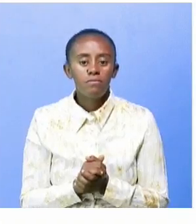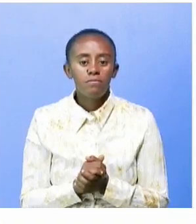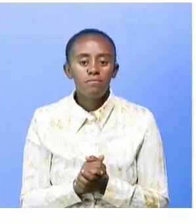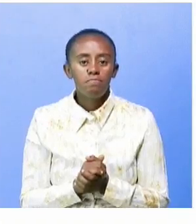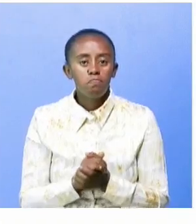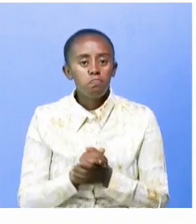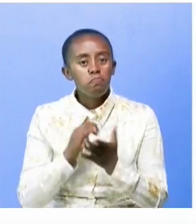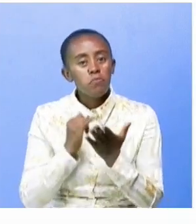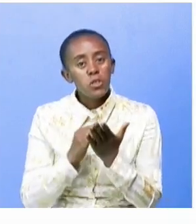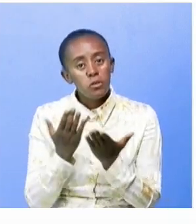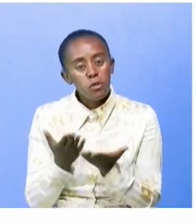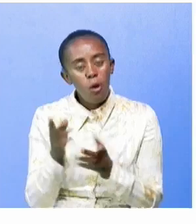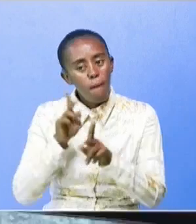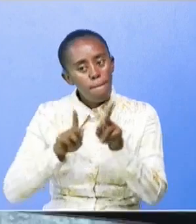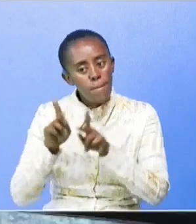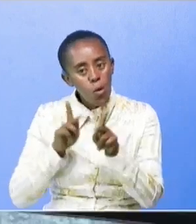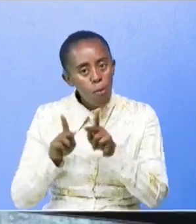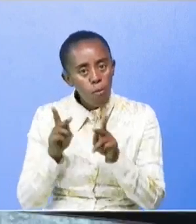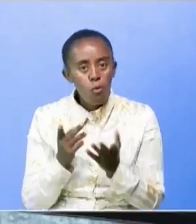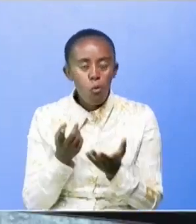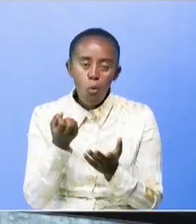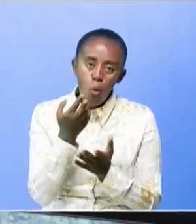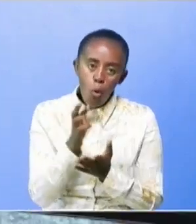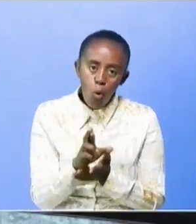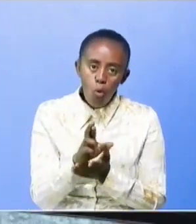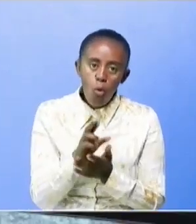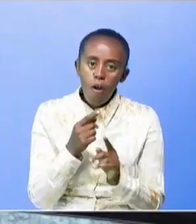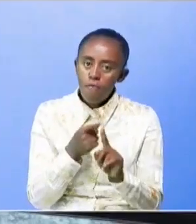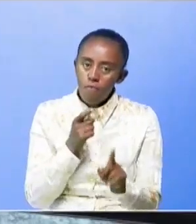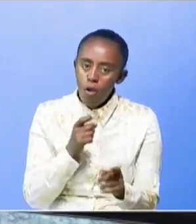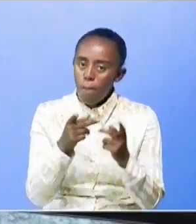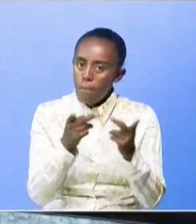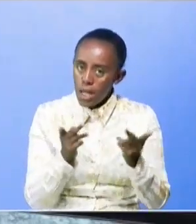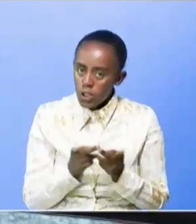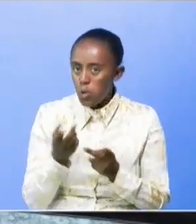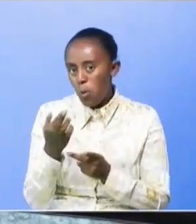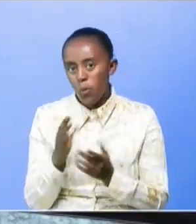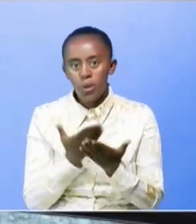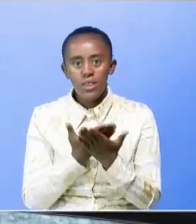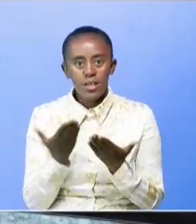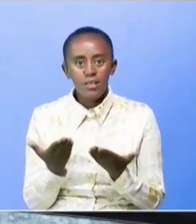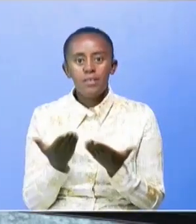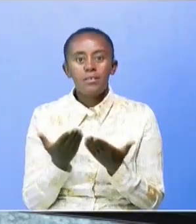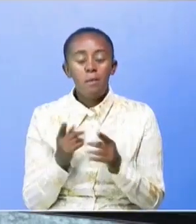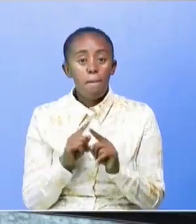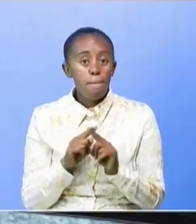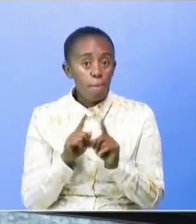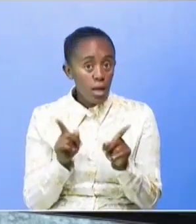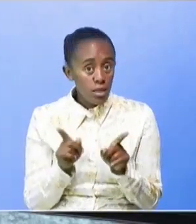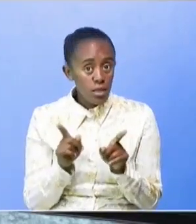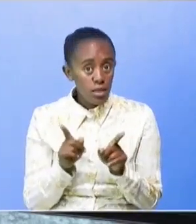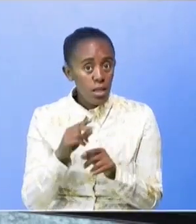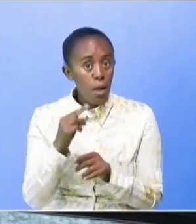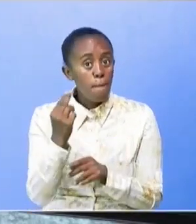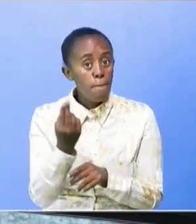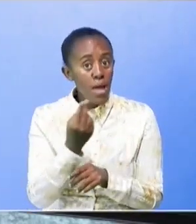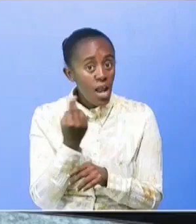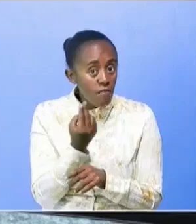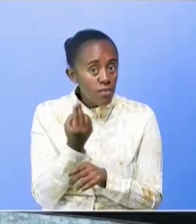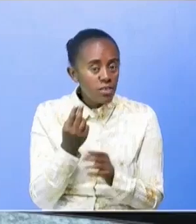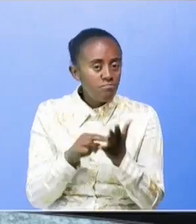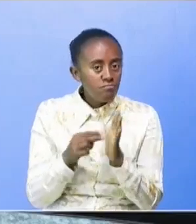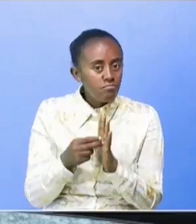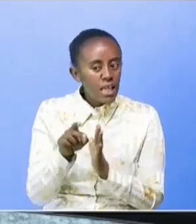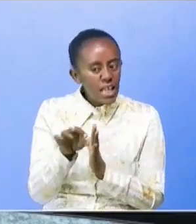it could be from people or it could be from places or things, but benefit means